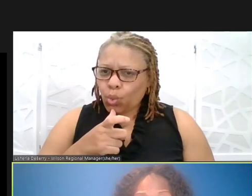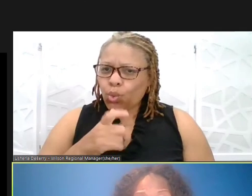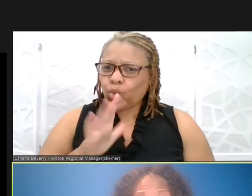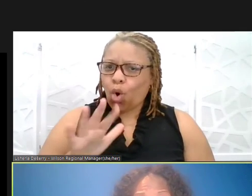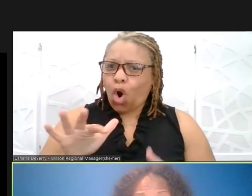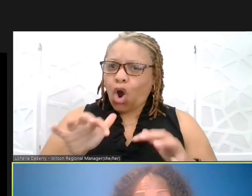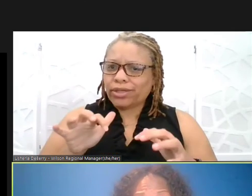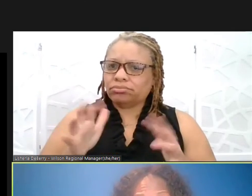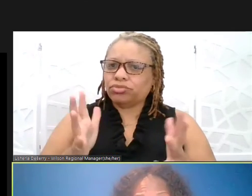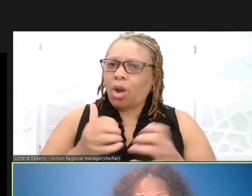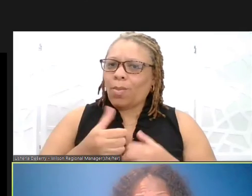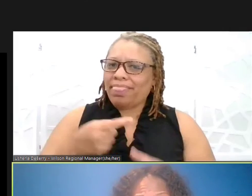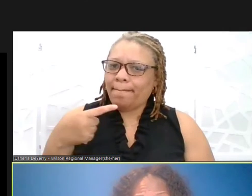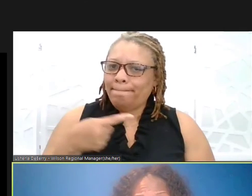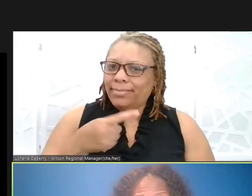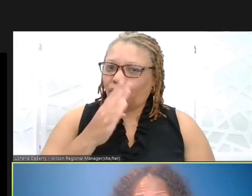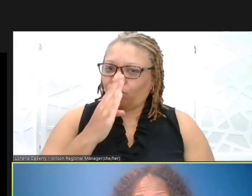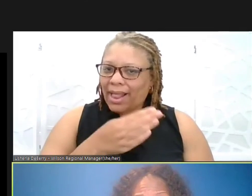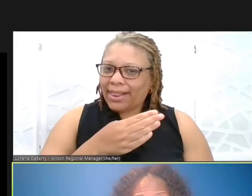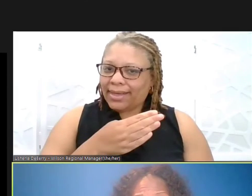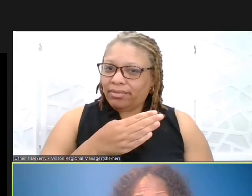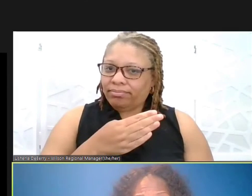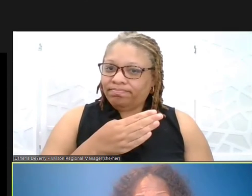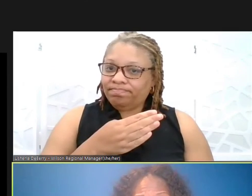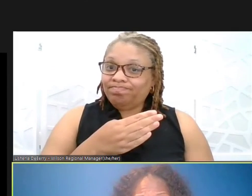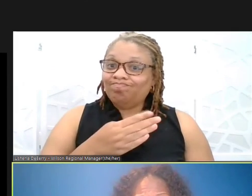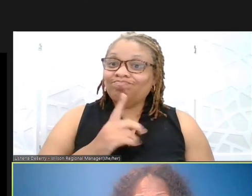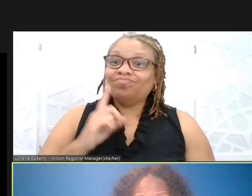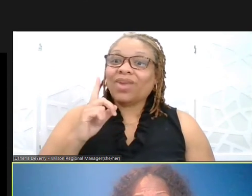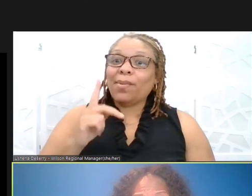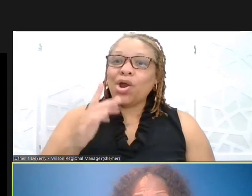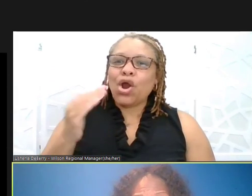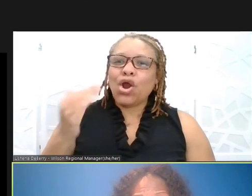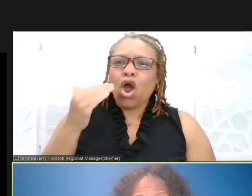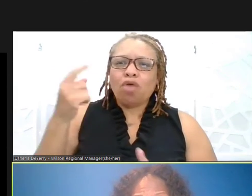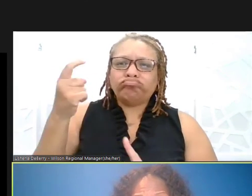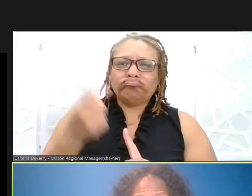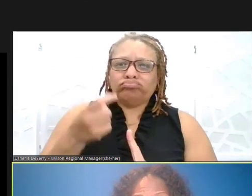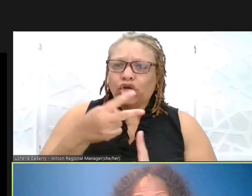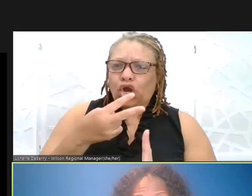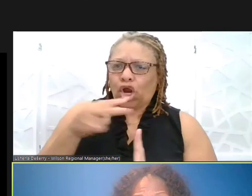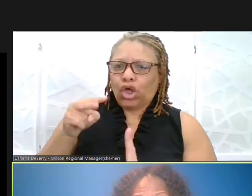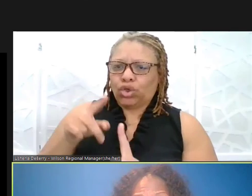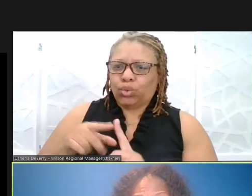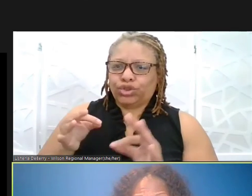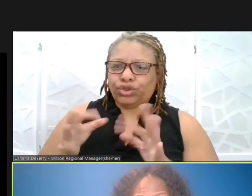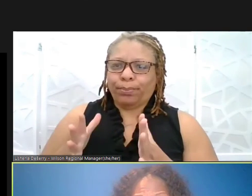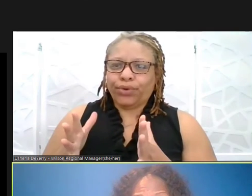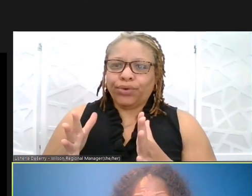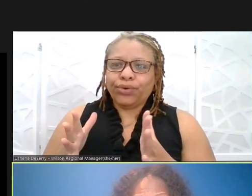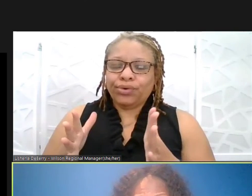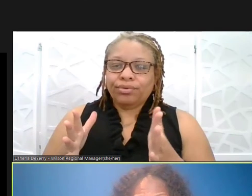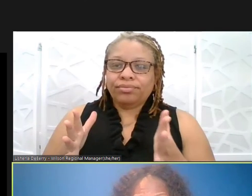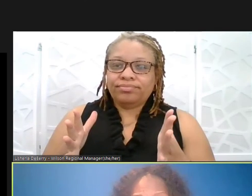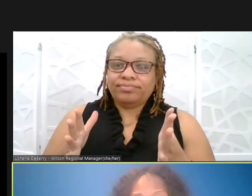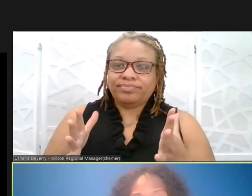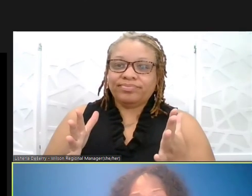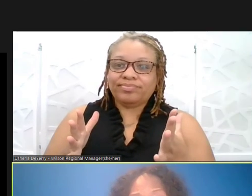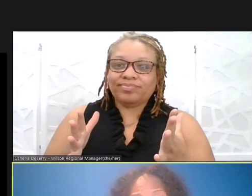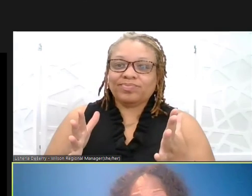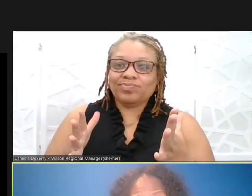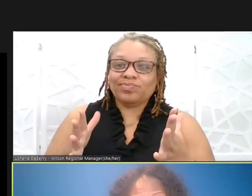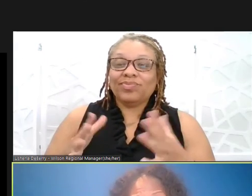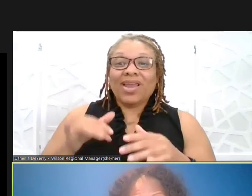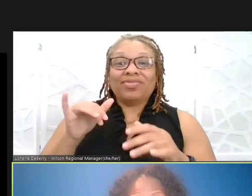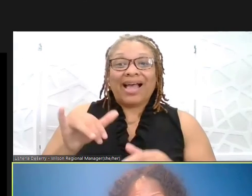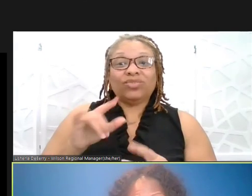When you have an interpreter present, don't look at the interpreter, look directly to the deaf person that's asking the question.